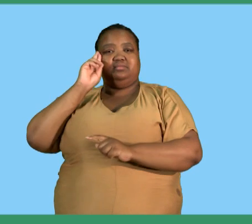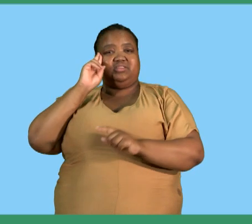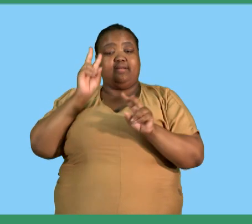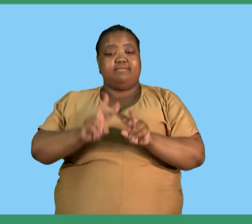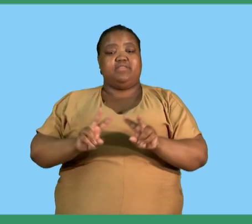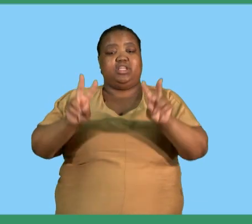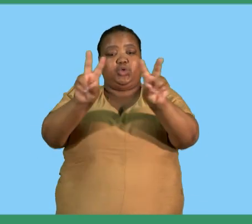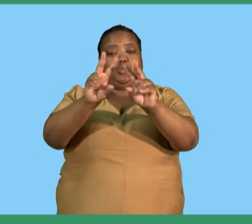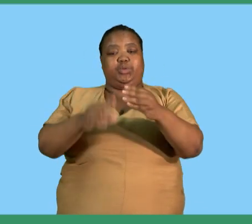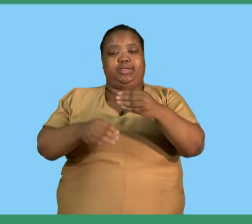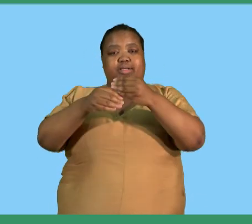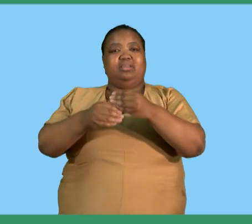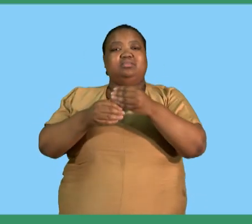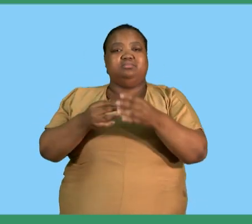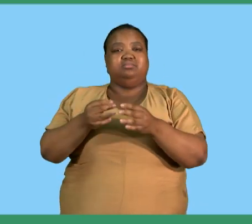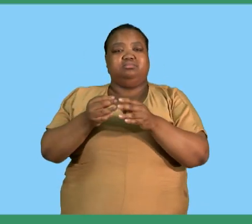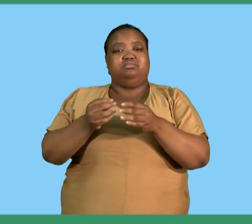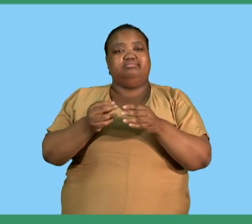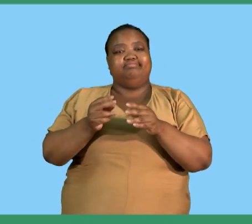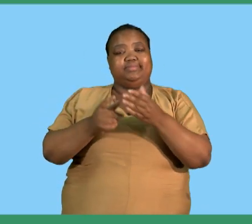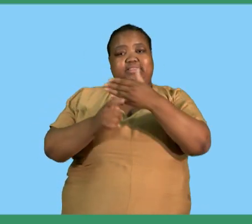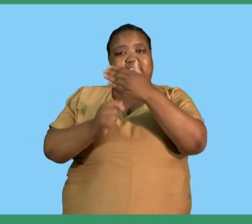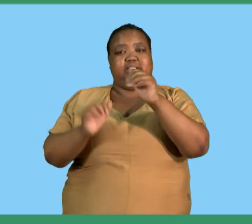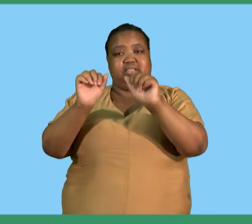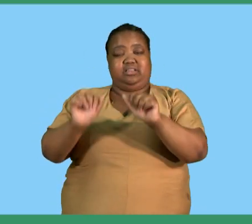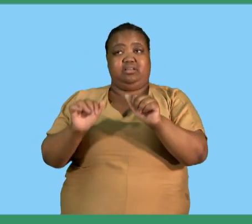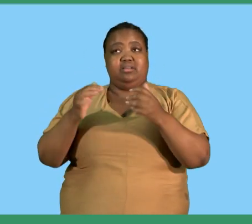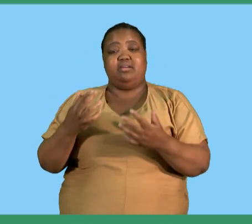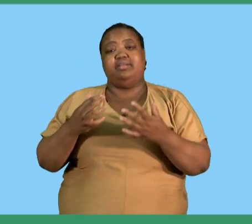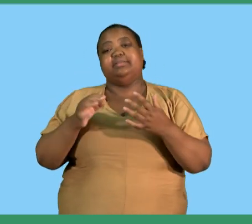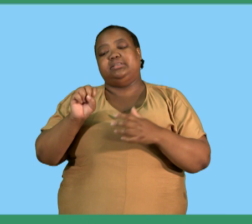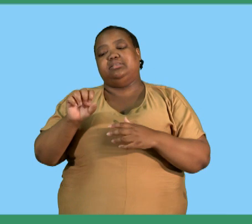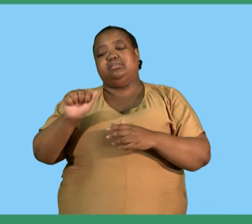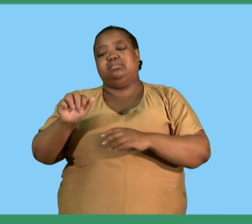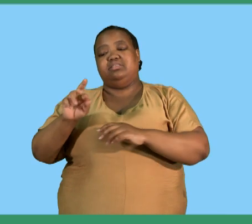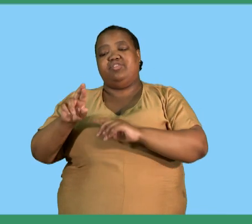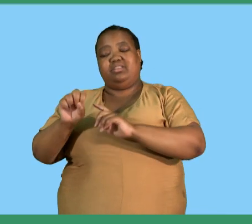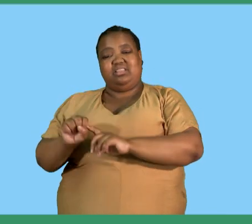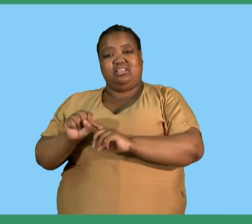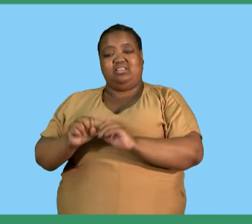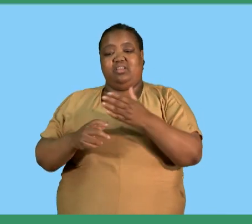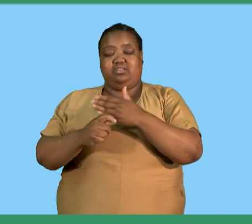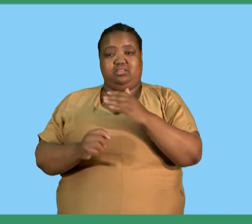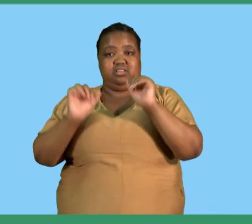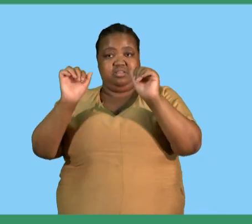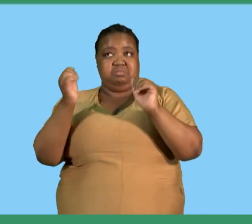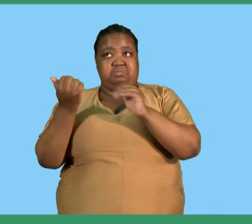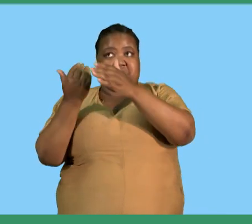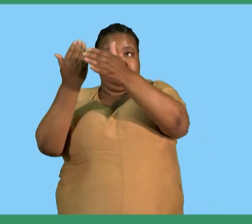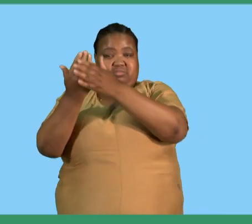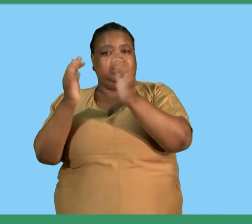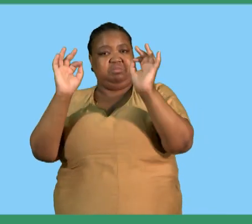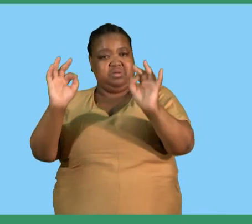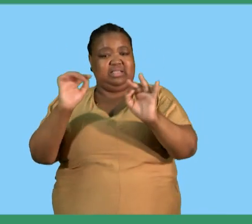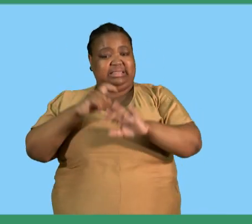items. Remember what? VAT, value added tax. Submit the correct tax returns to SARS on time. Timelessly, it's very important